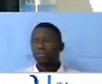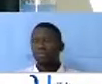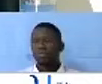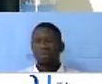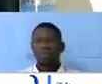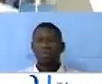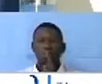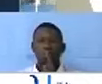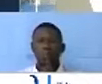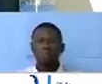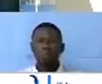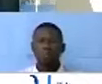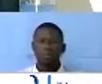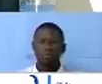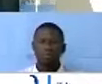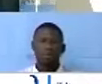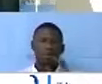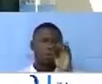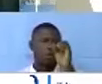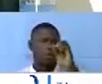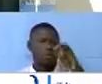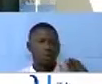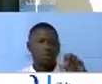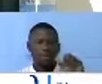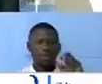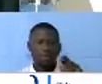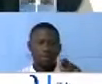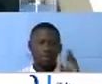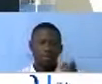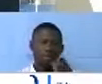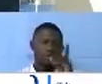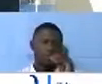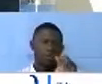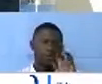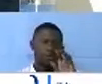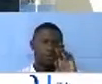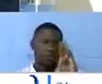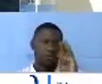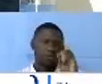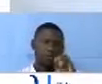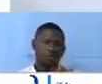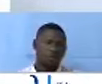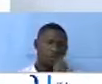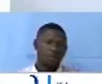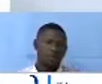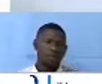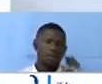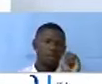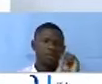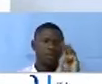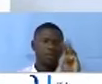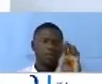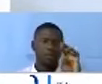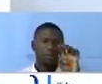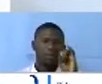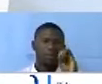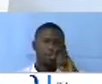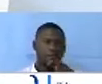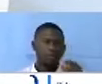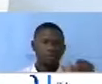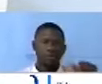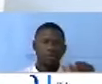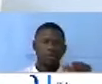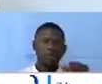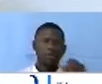Omar Dabo. Mm-hmm. And Ibrahima Baro. Omar Dabo la ak Ibrahima Baro. Are you not saying of the same case, that is